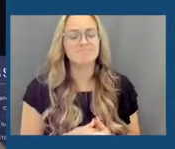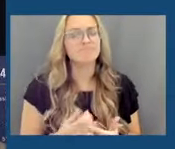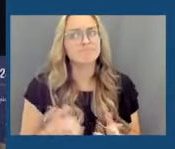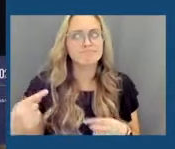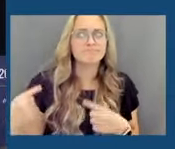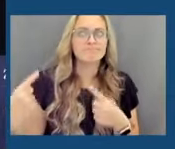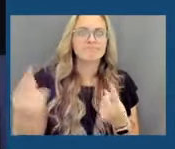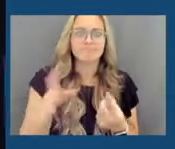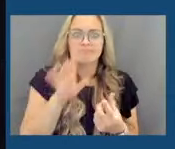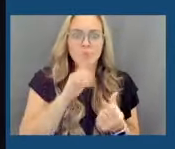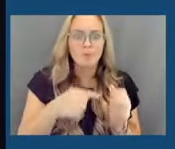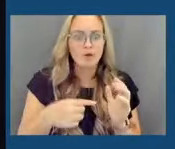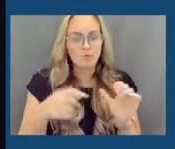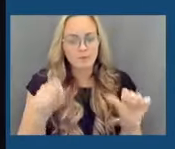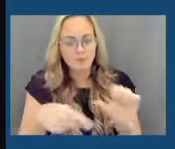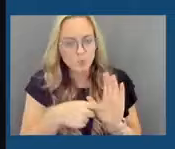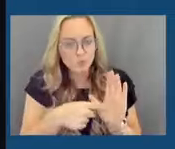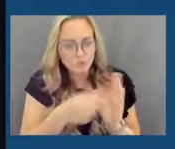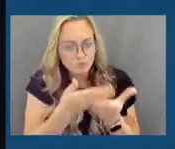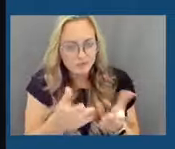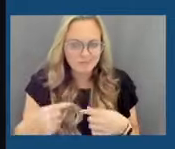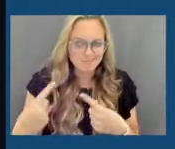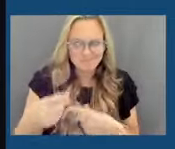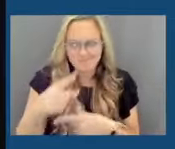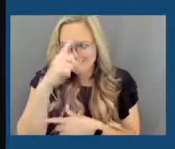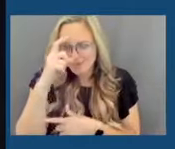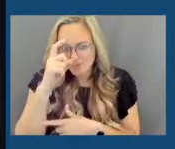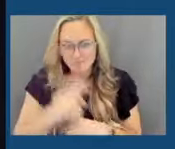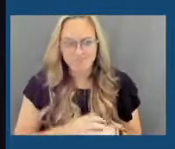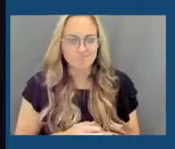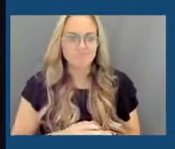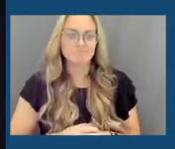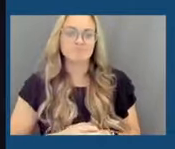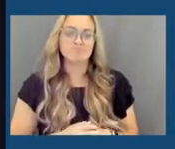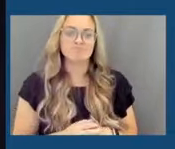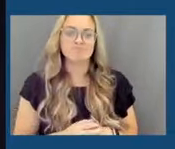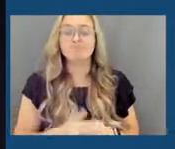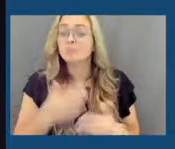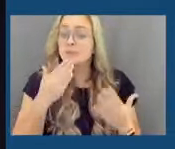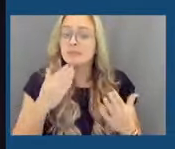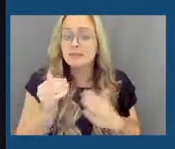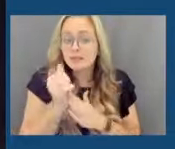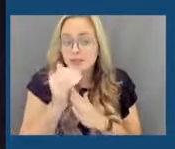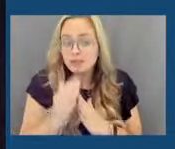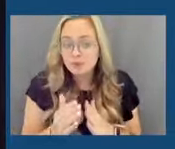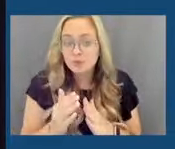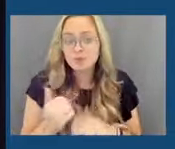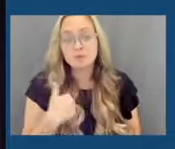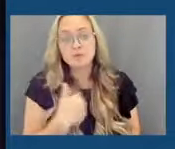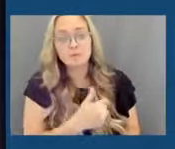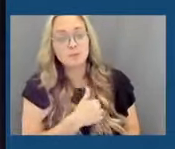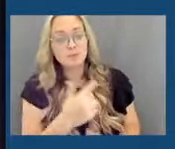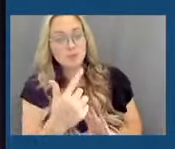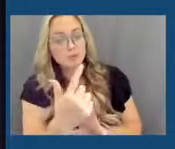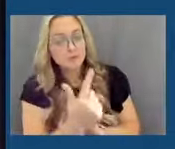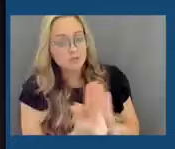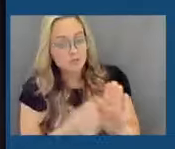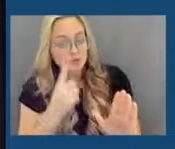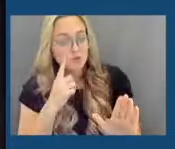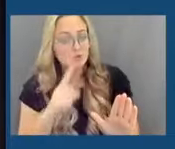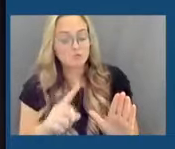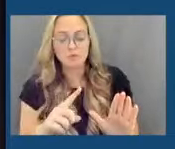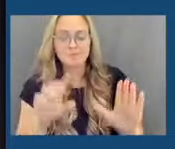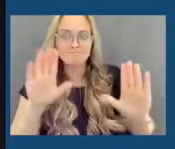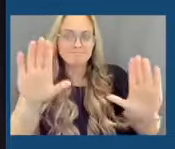about affordability all summer long, and I want to thank the leaders and the members of the legislature for being